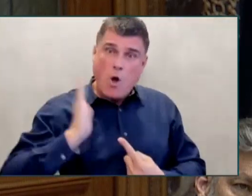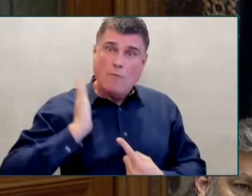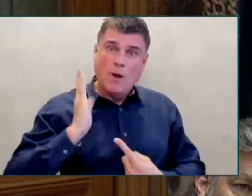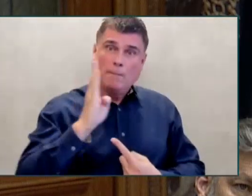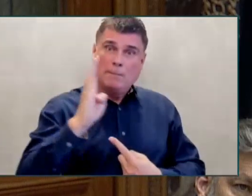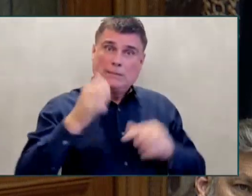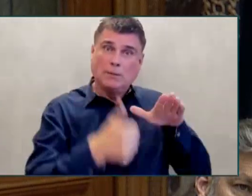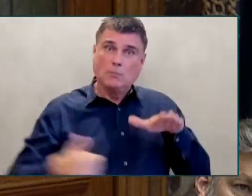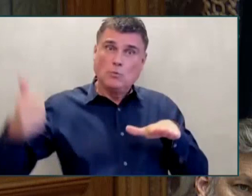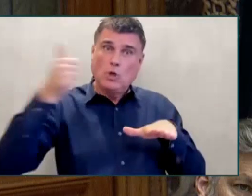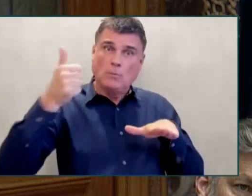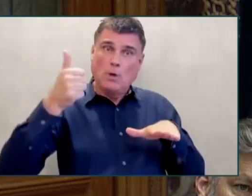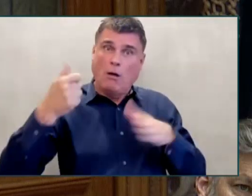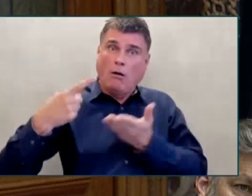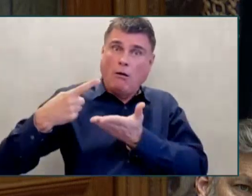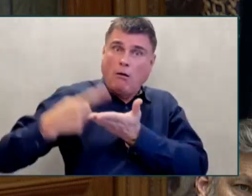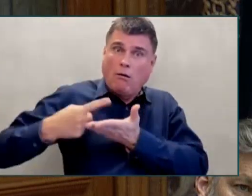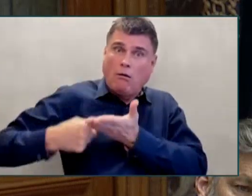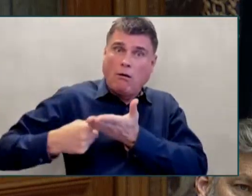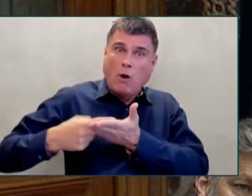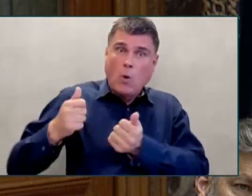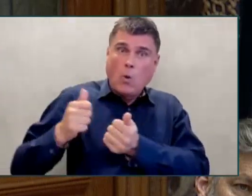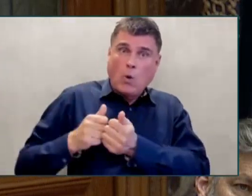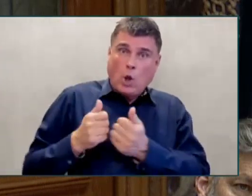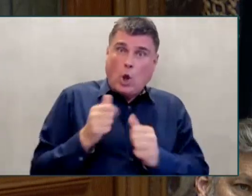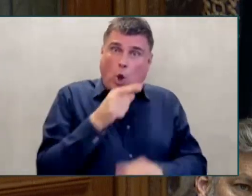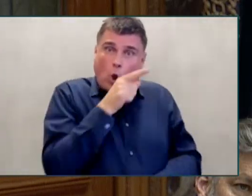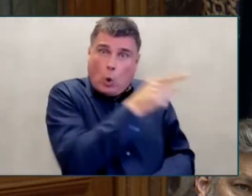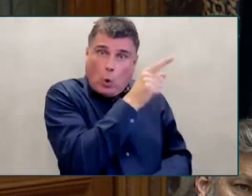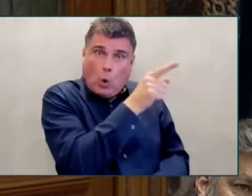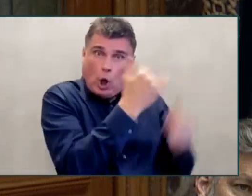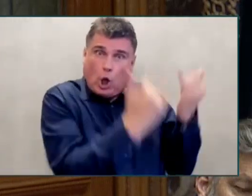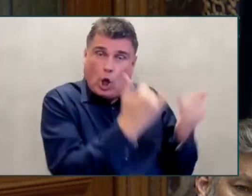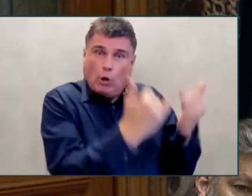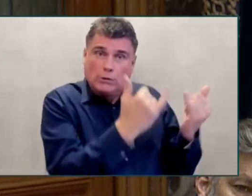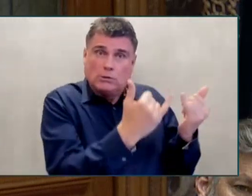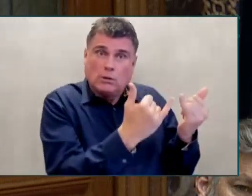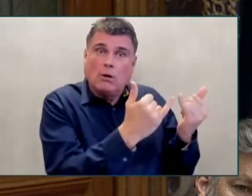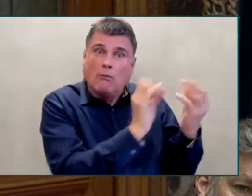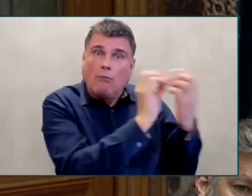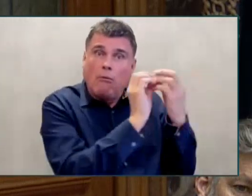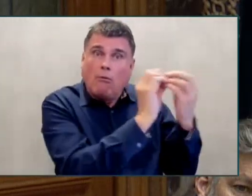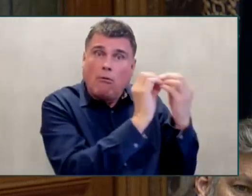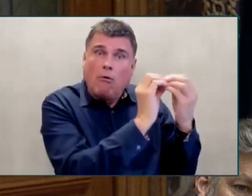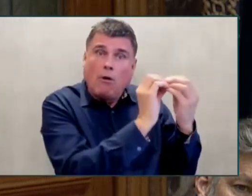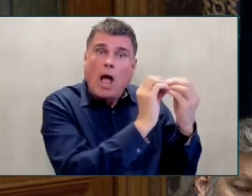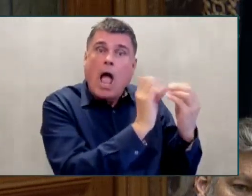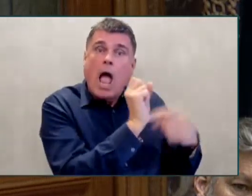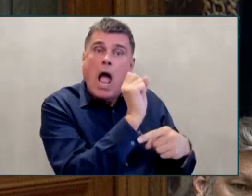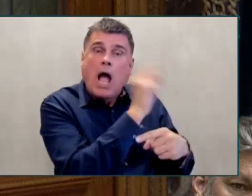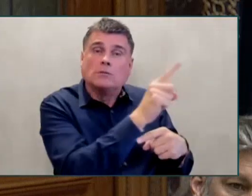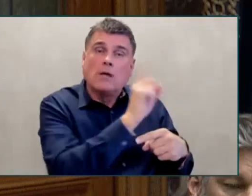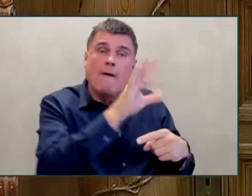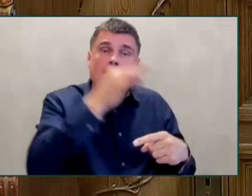government not to bring the Elk Valley pollution issue to the International Joint Commission?